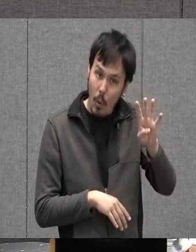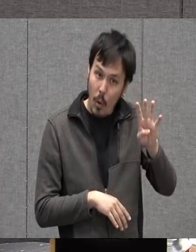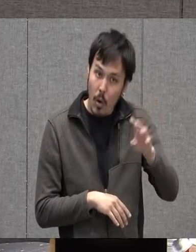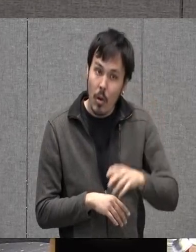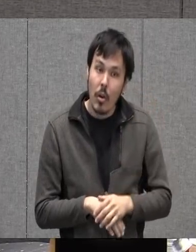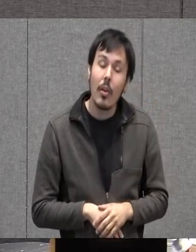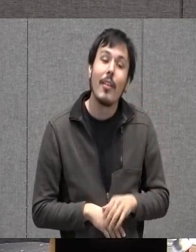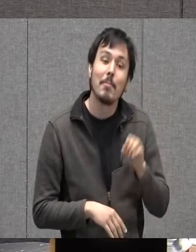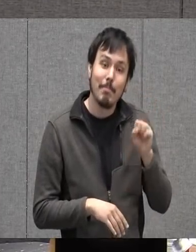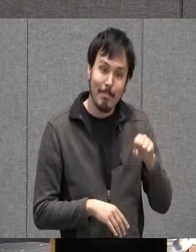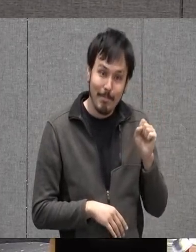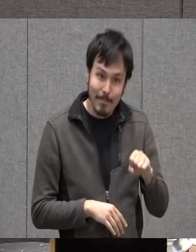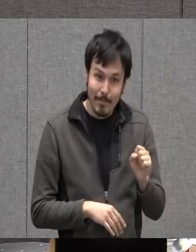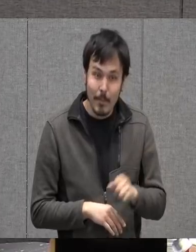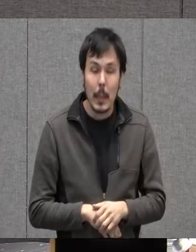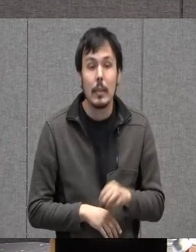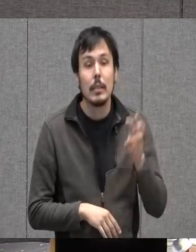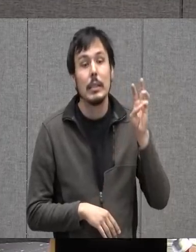64, yep.